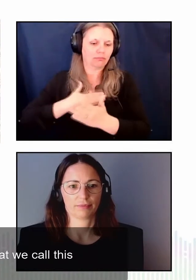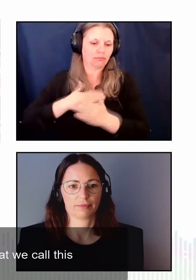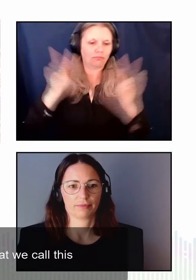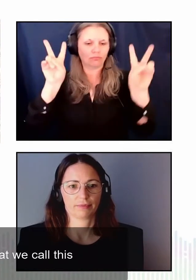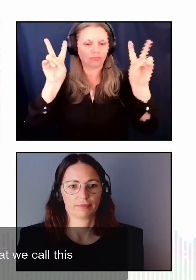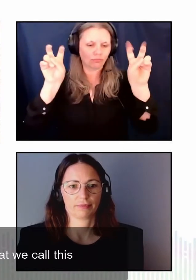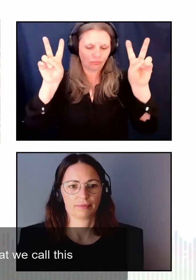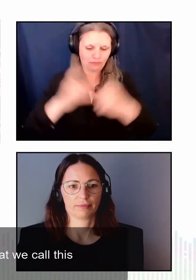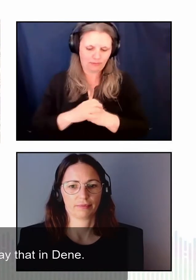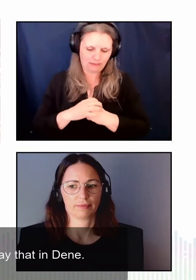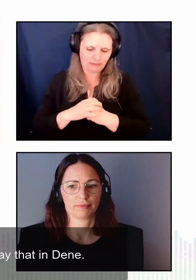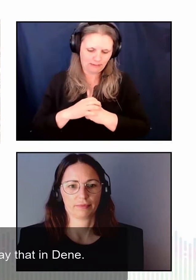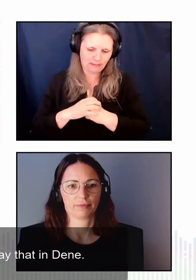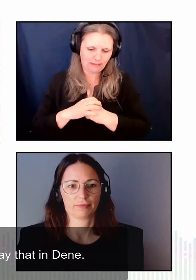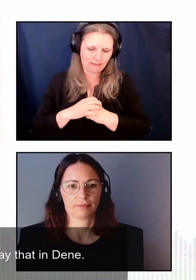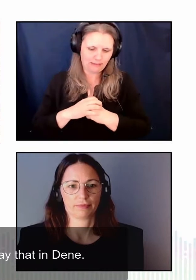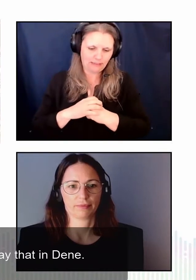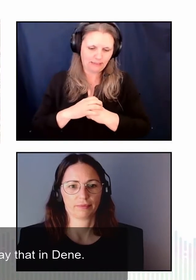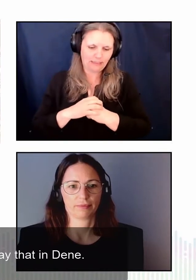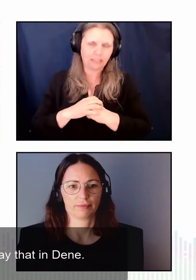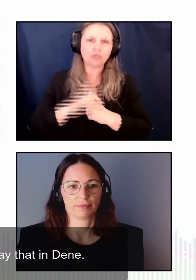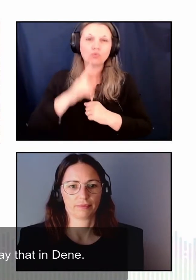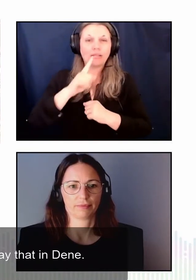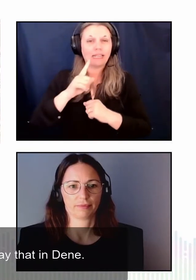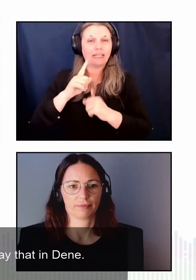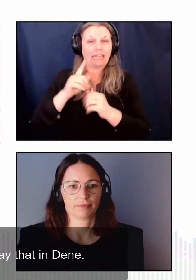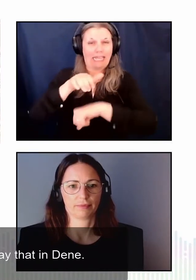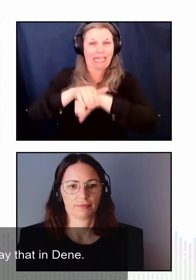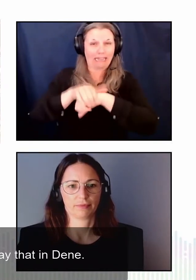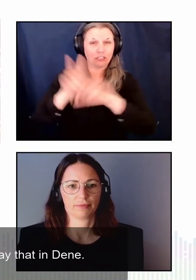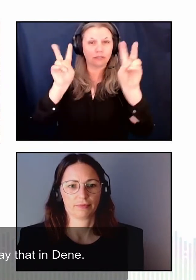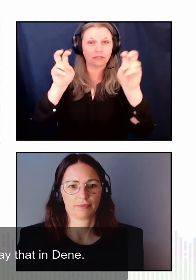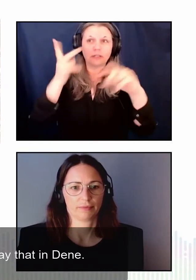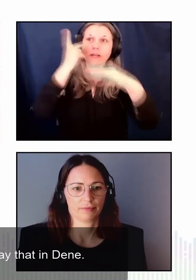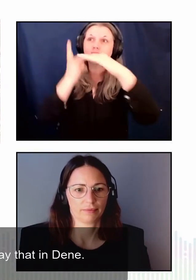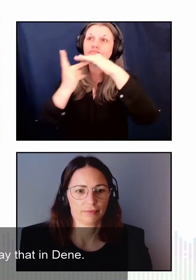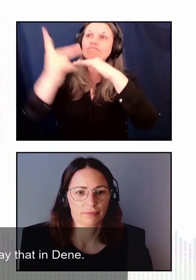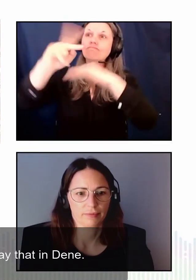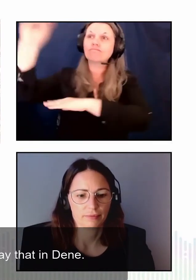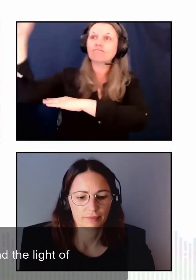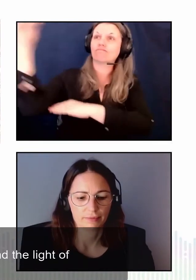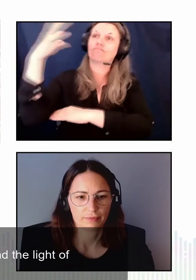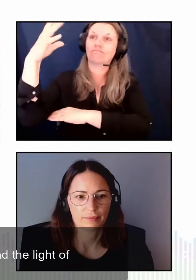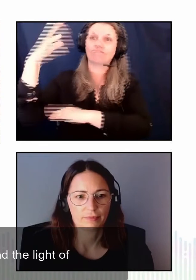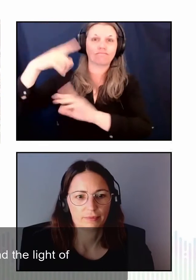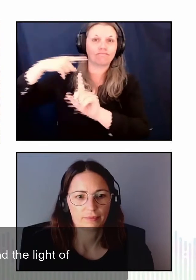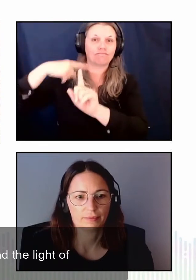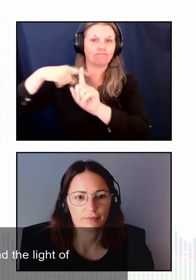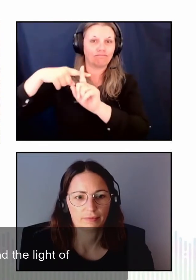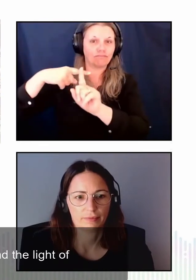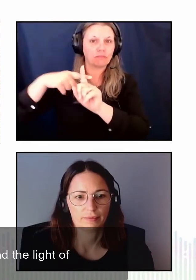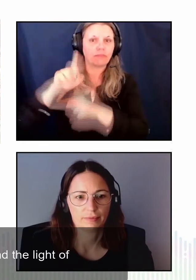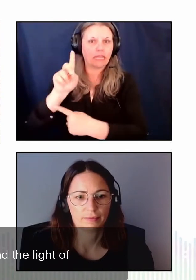we call this daylight. We see the daylight. We always say that in Dene. It means that